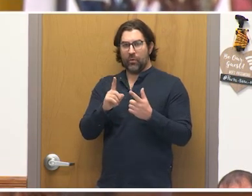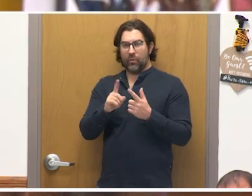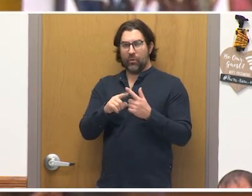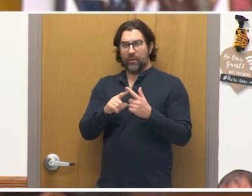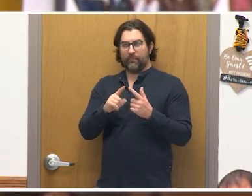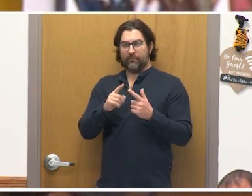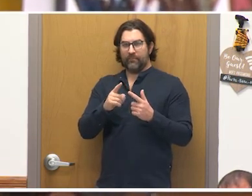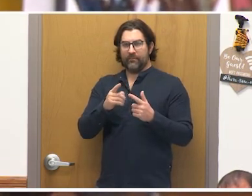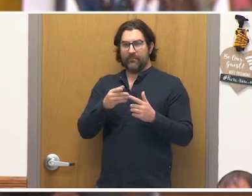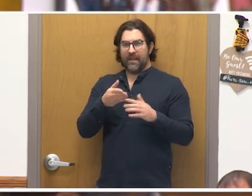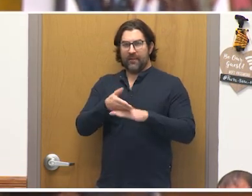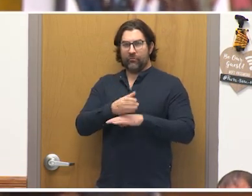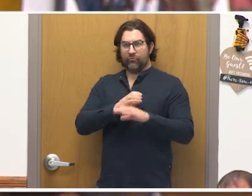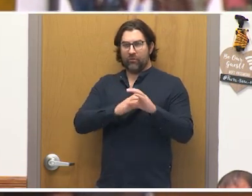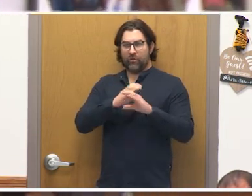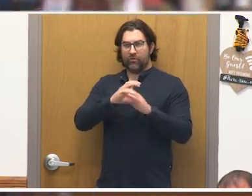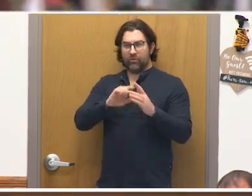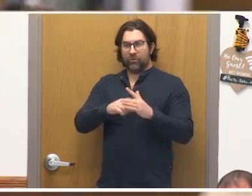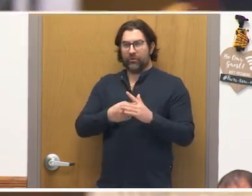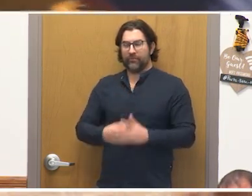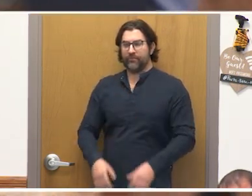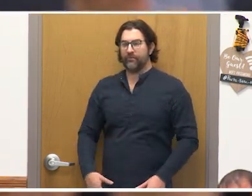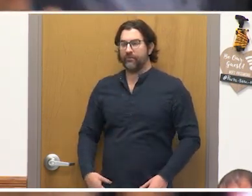after construction begins.